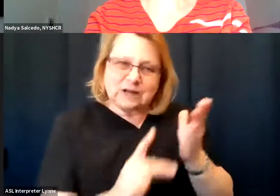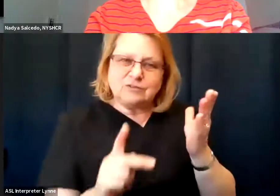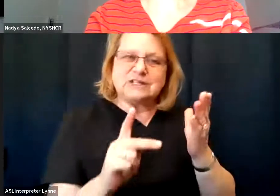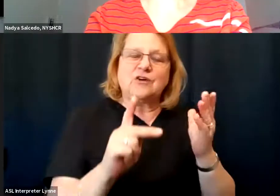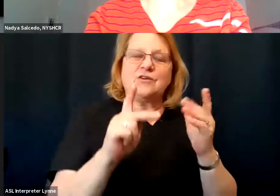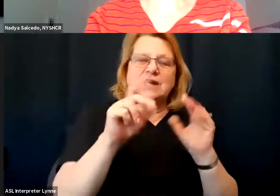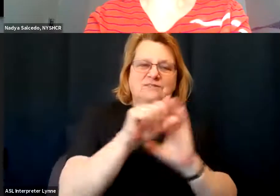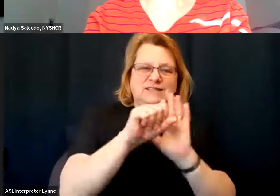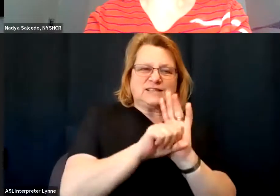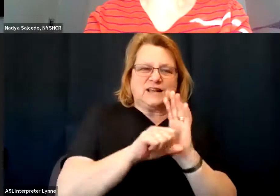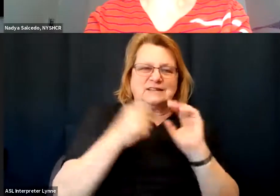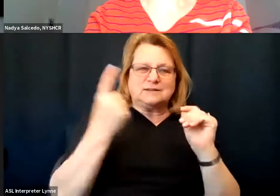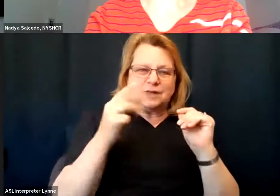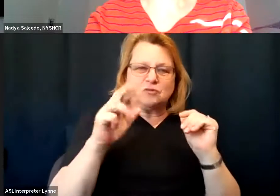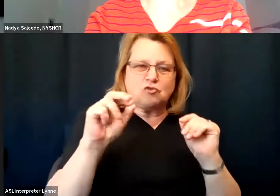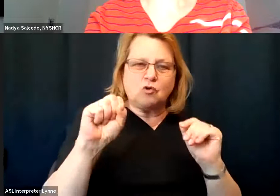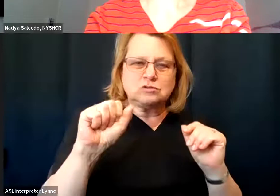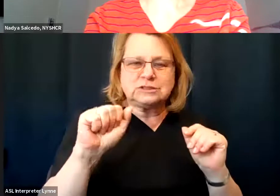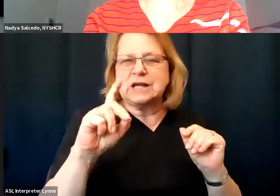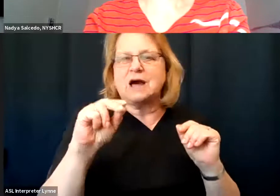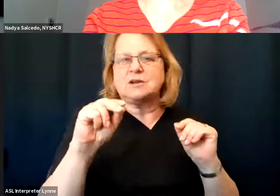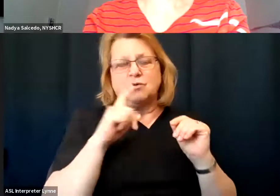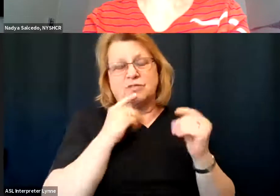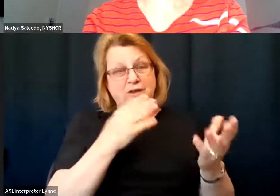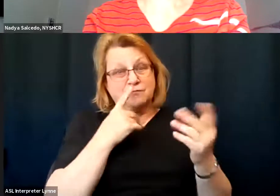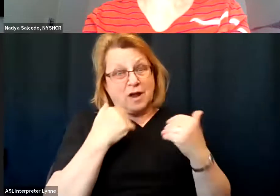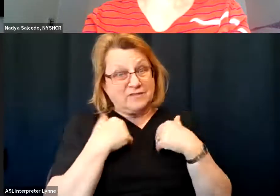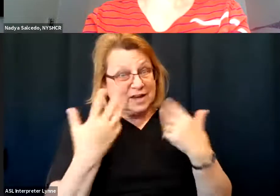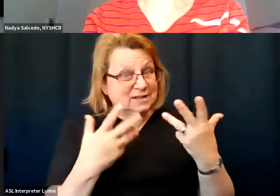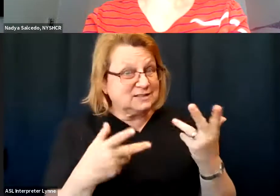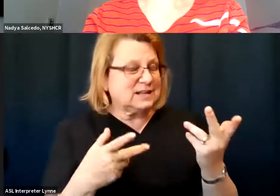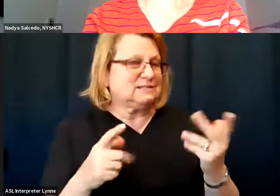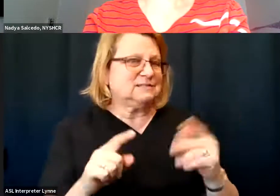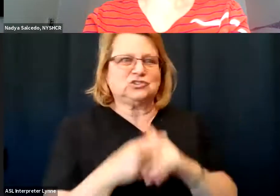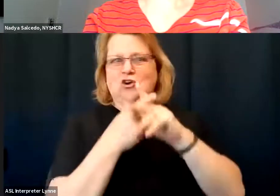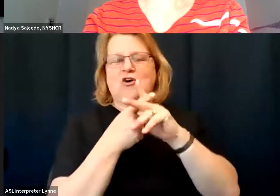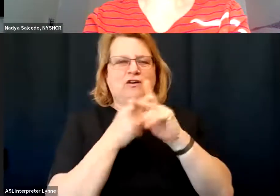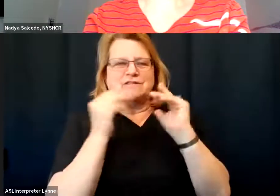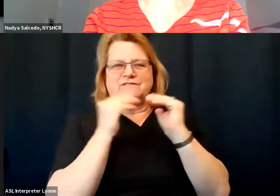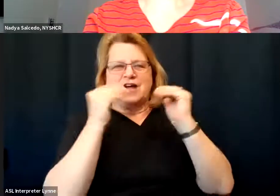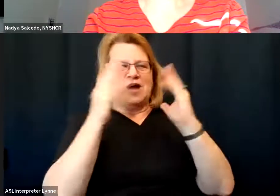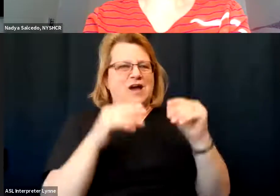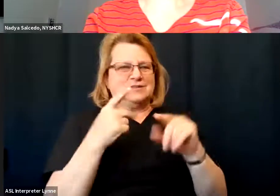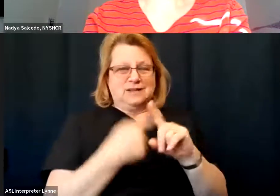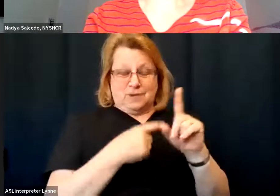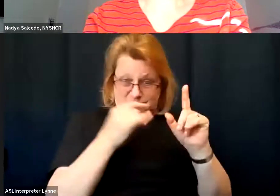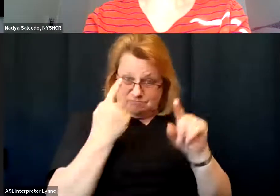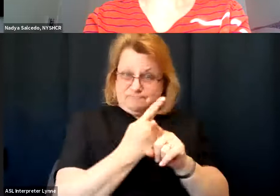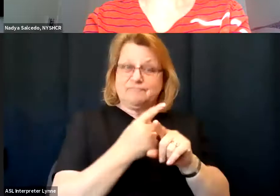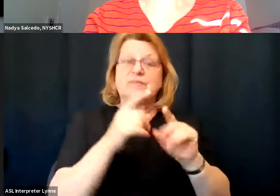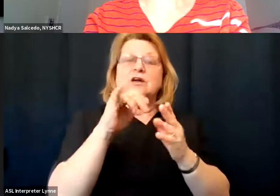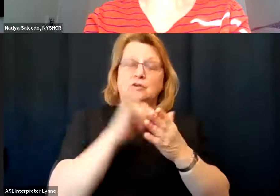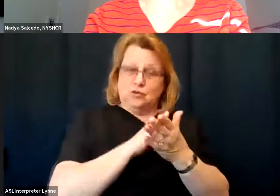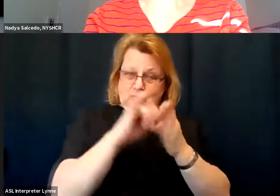Rosado, thank you for having us and helping us kick off Fair Housing Month. You're right. The New York State Department of